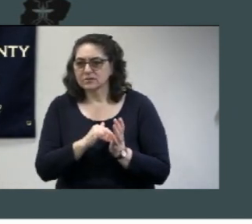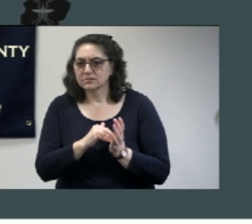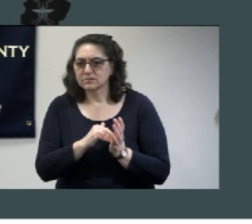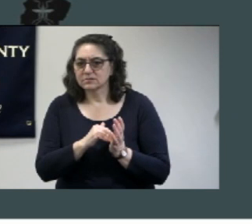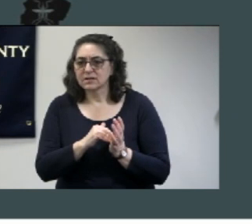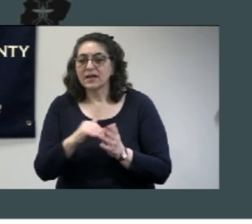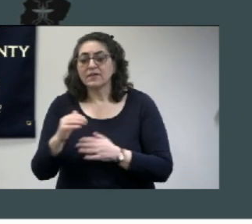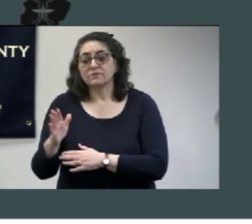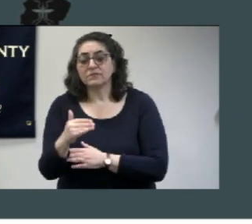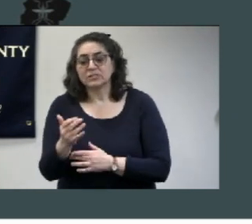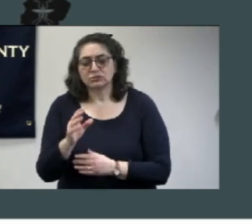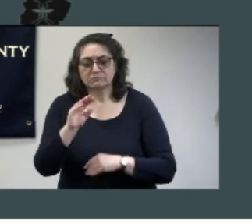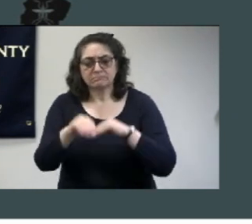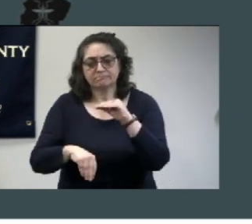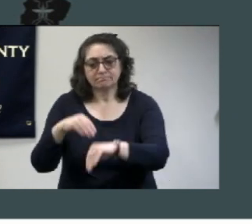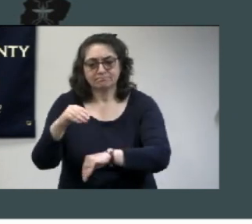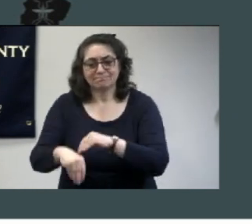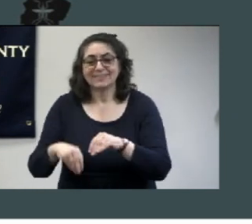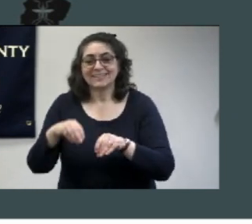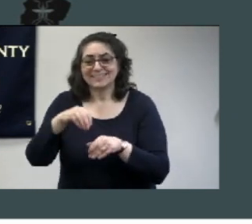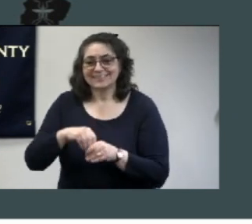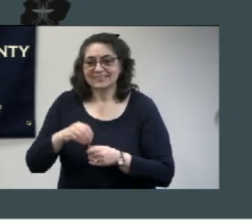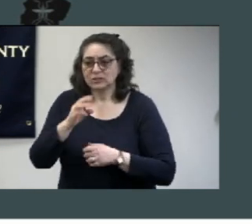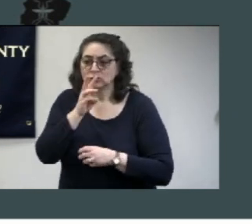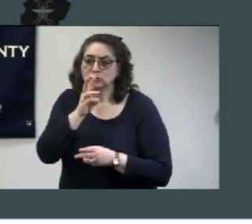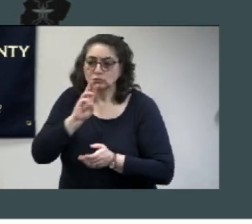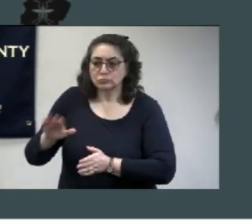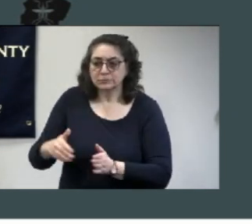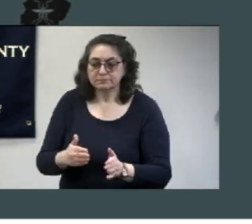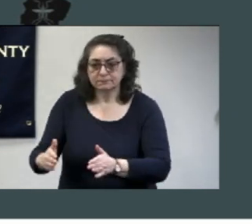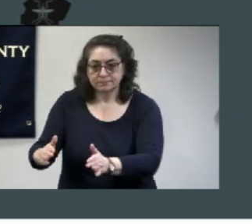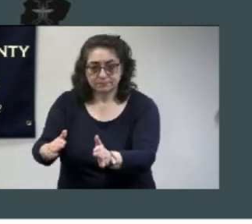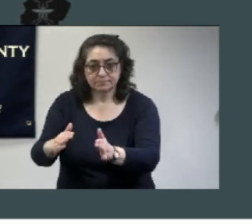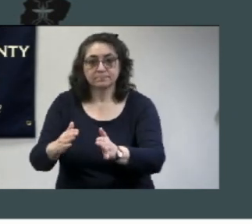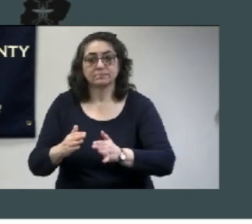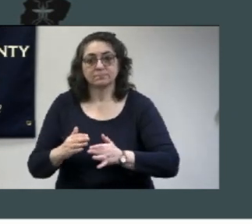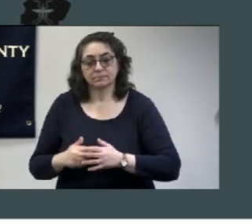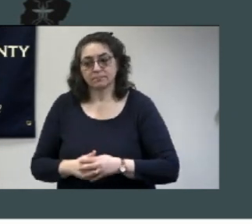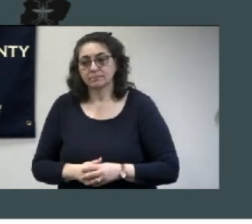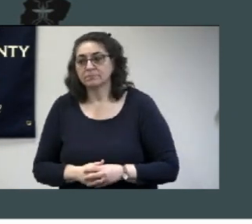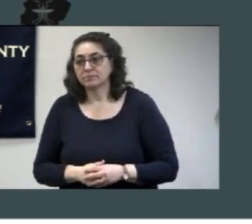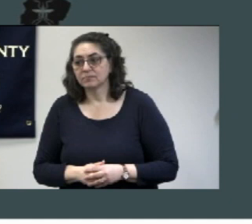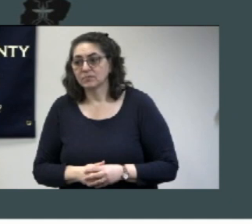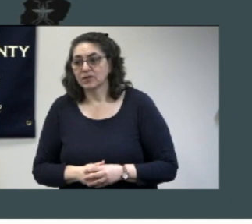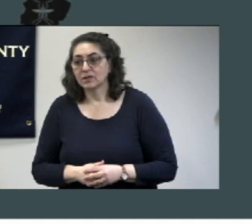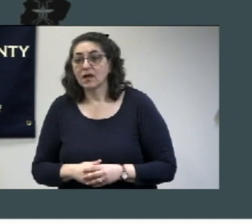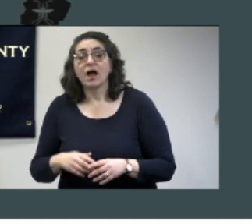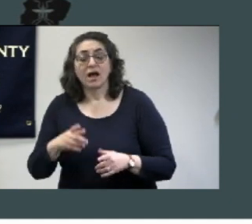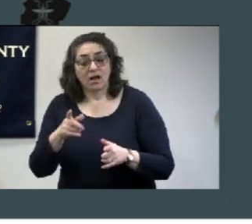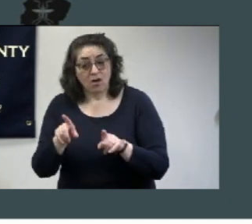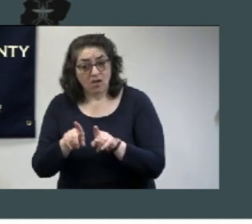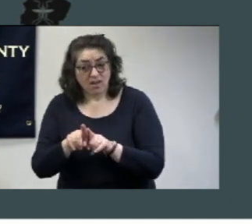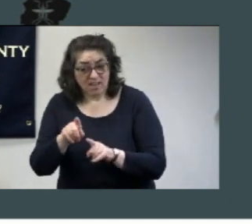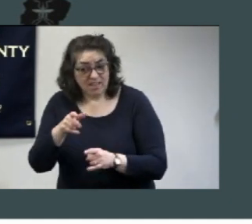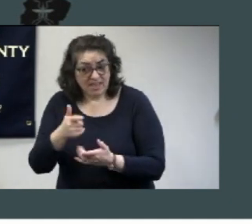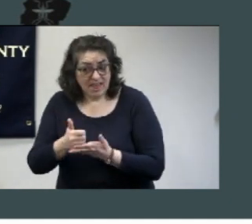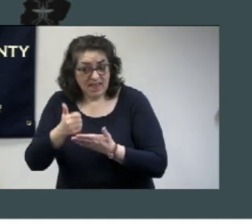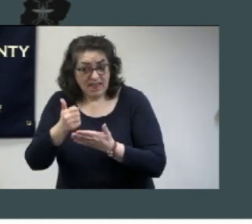streams and pools so that they could eat the mosquito larvae if